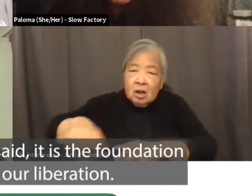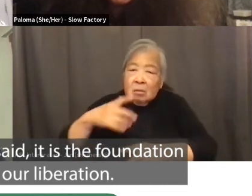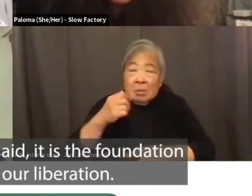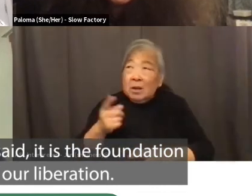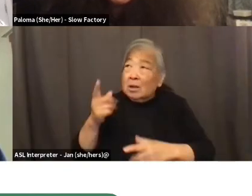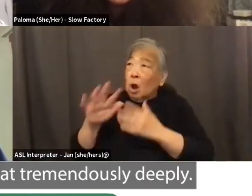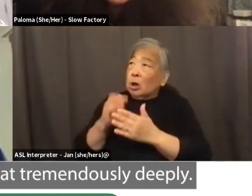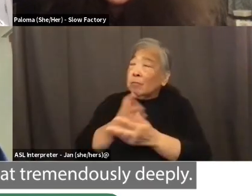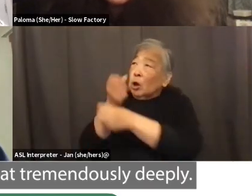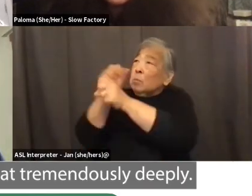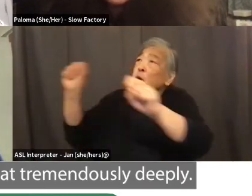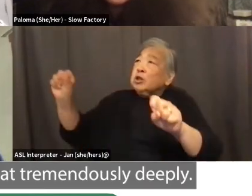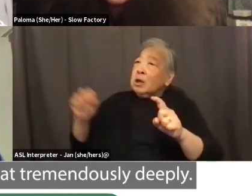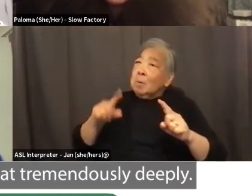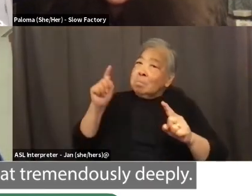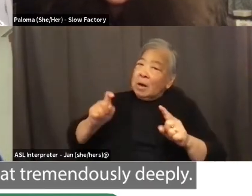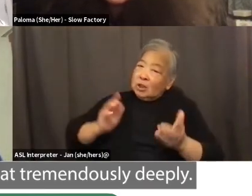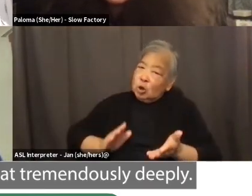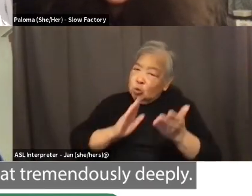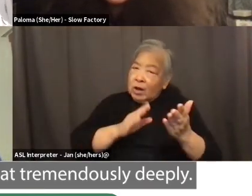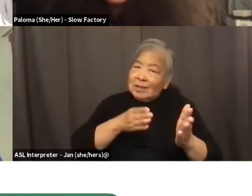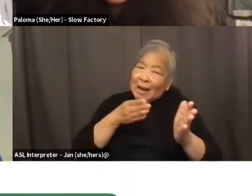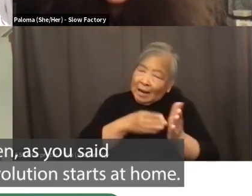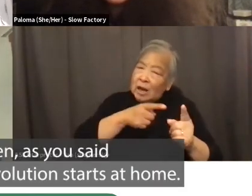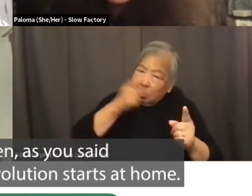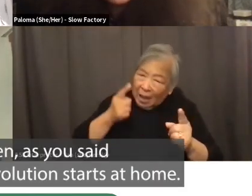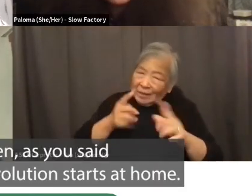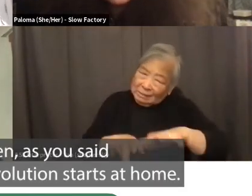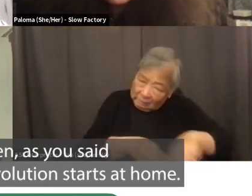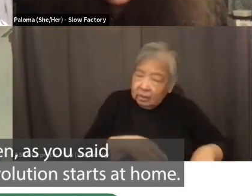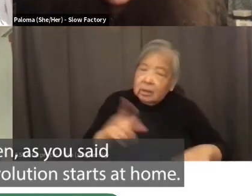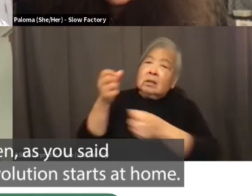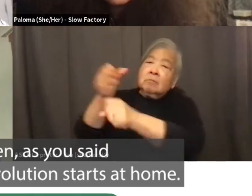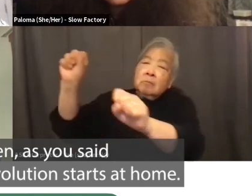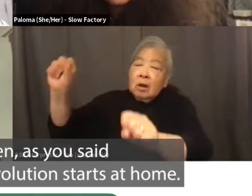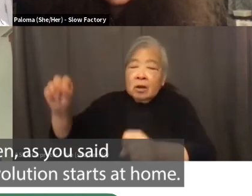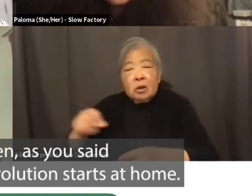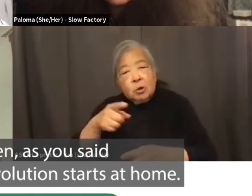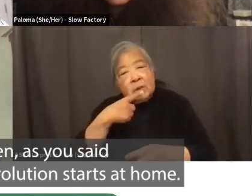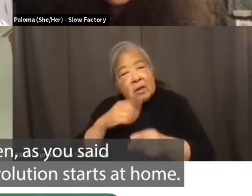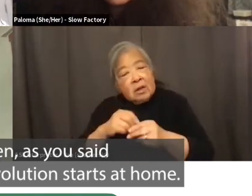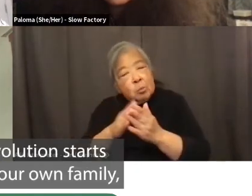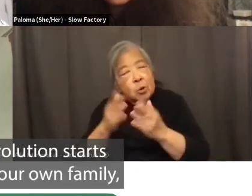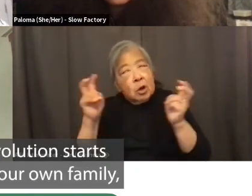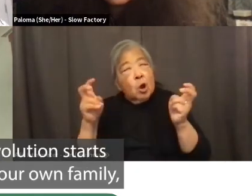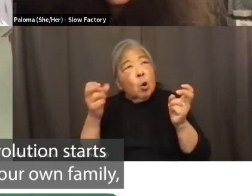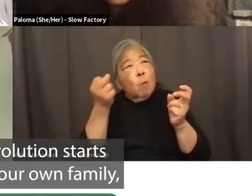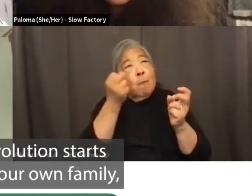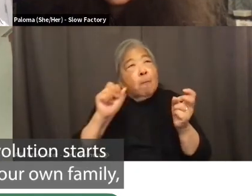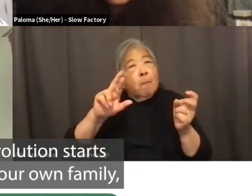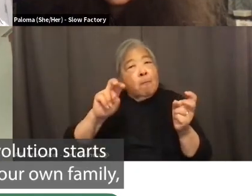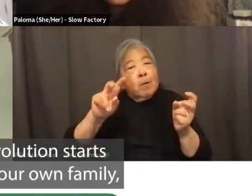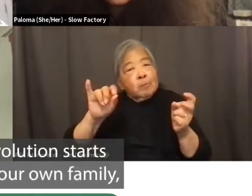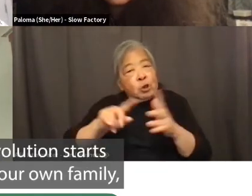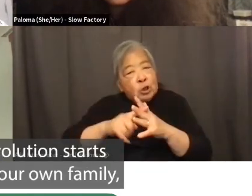our liberation. And we believe that tremendously deeply. And then, as you said in the book, revolution starts at home. Revolution starts